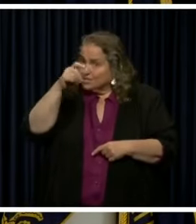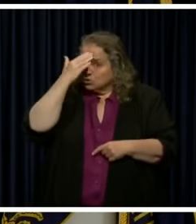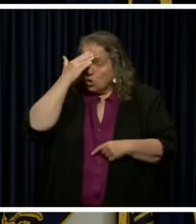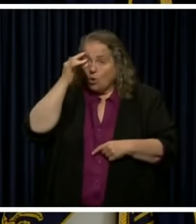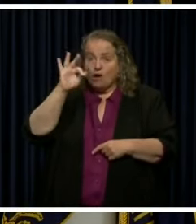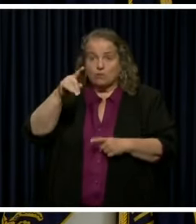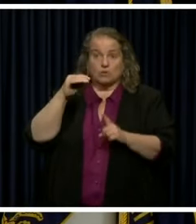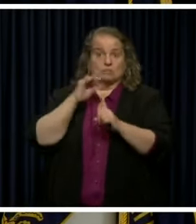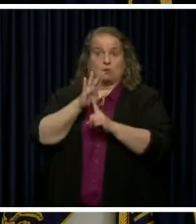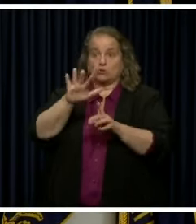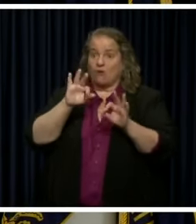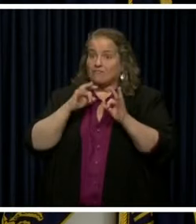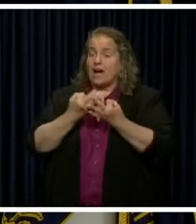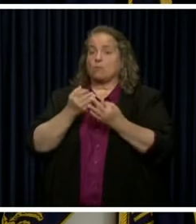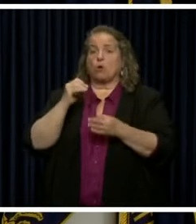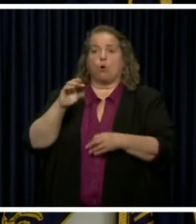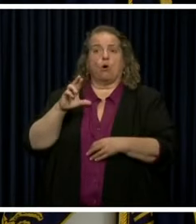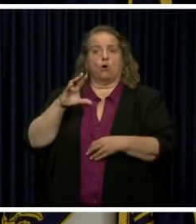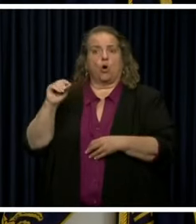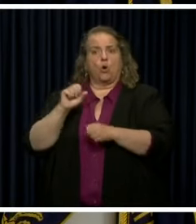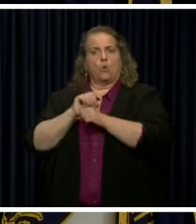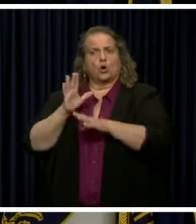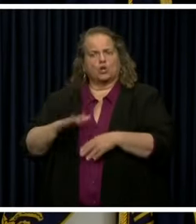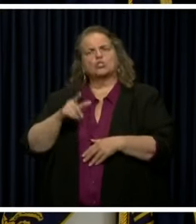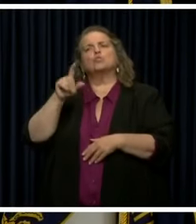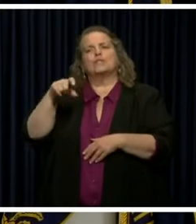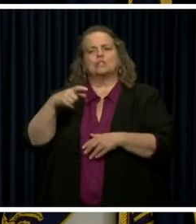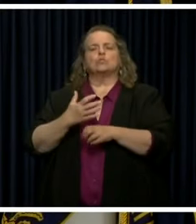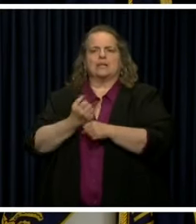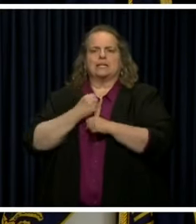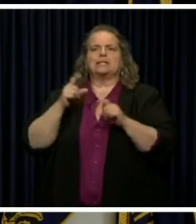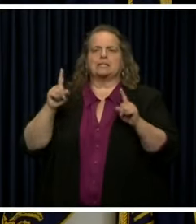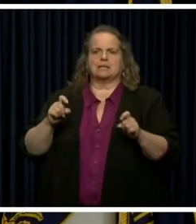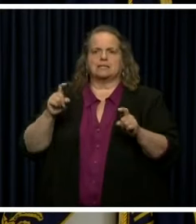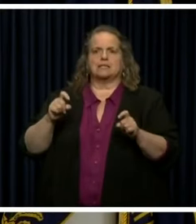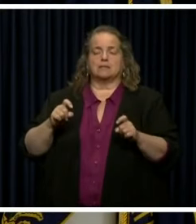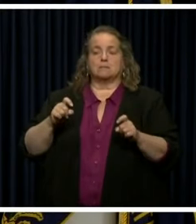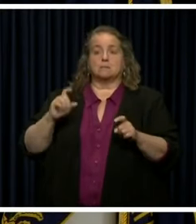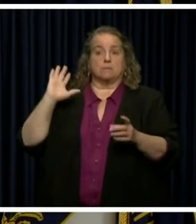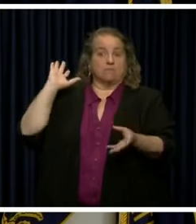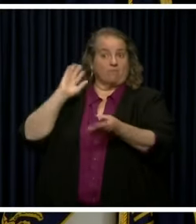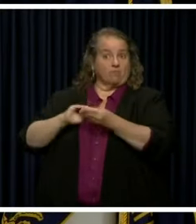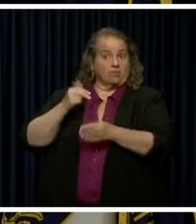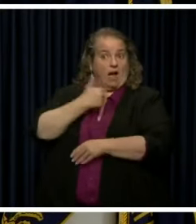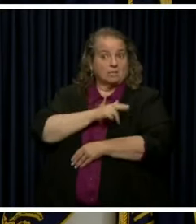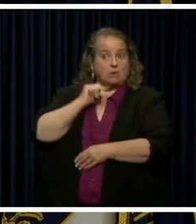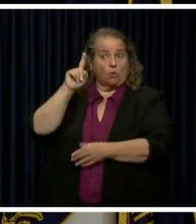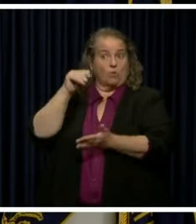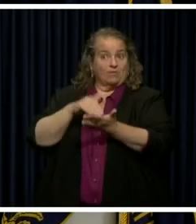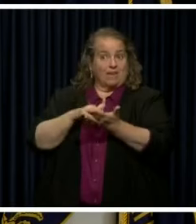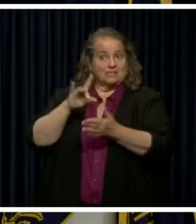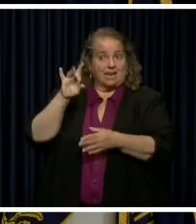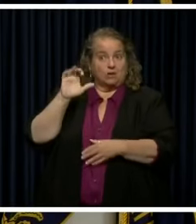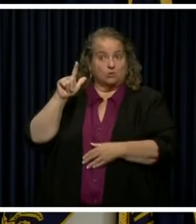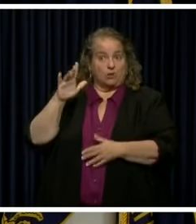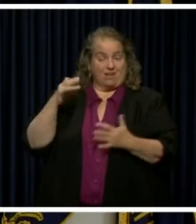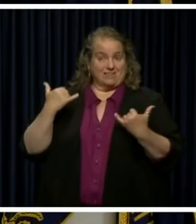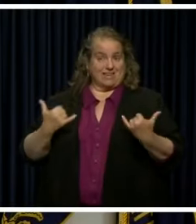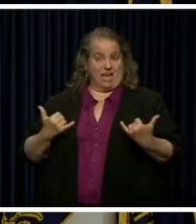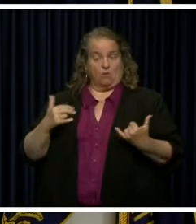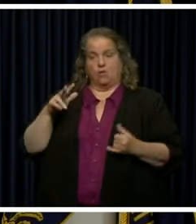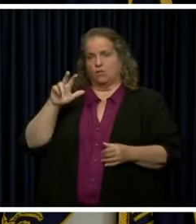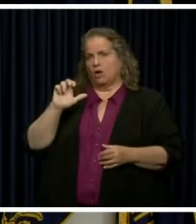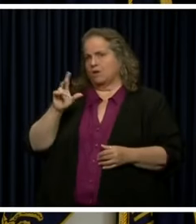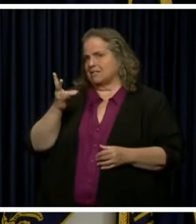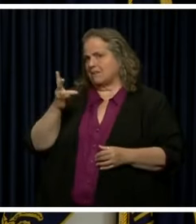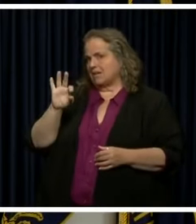or the rest. We need you to get tested. Ever hospitalized, 1,825. Currently,